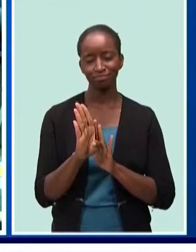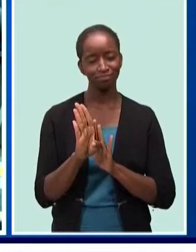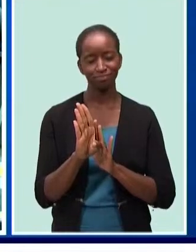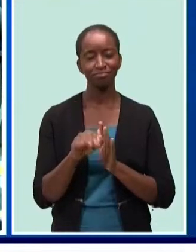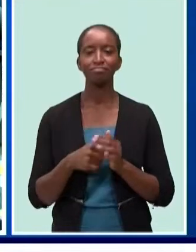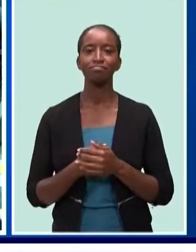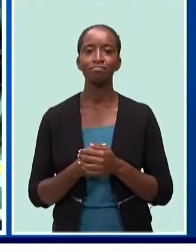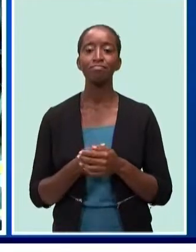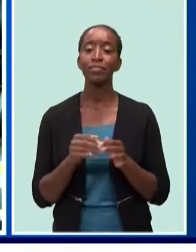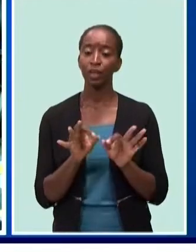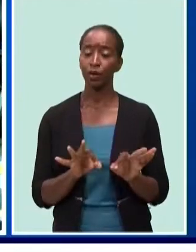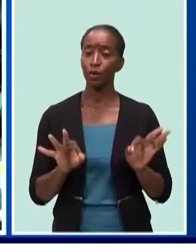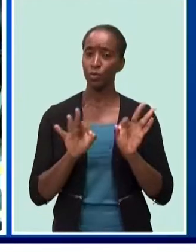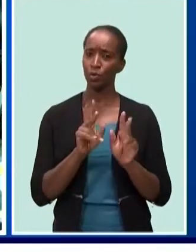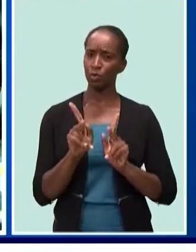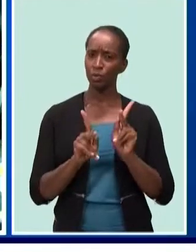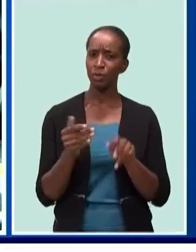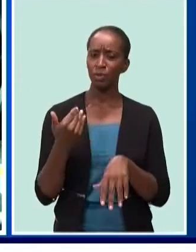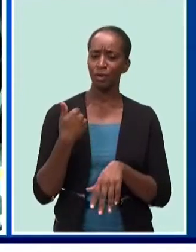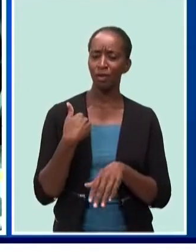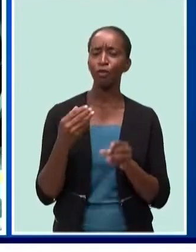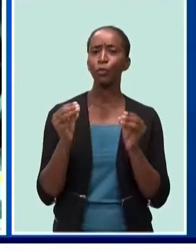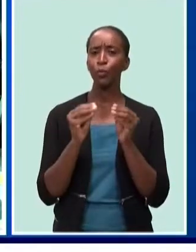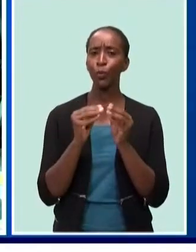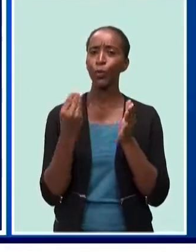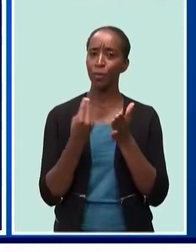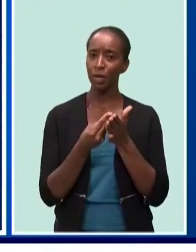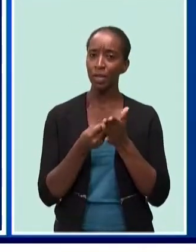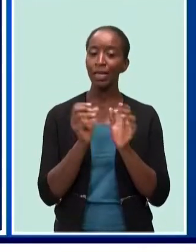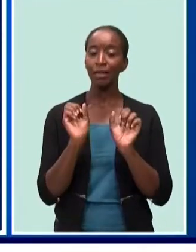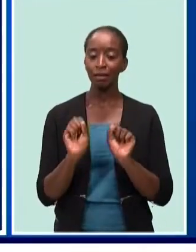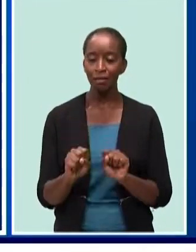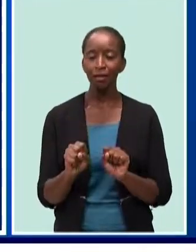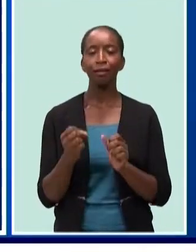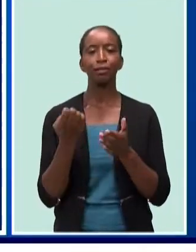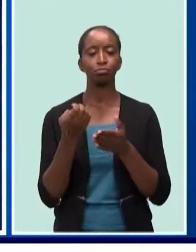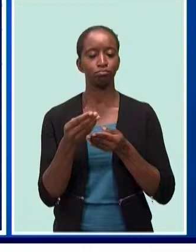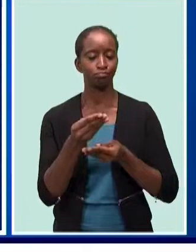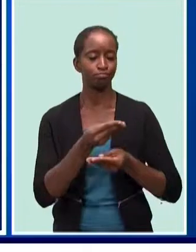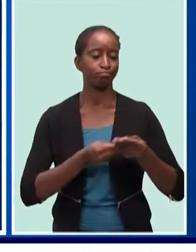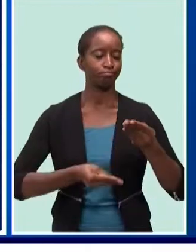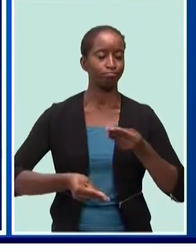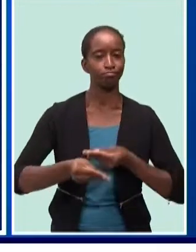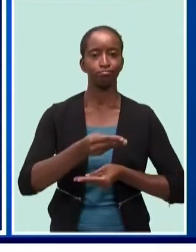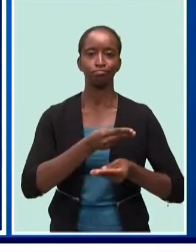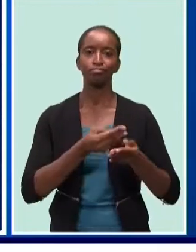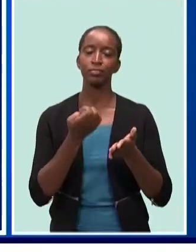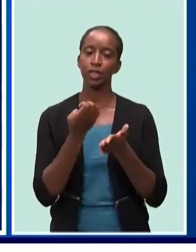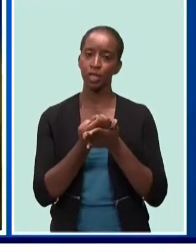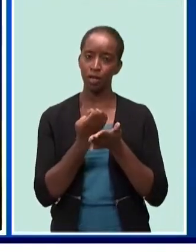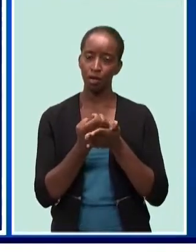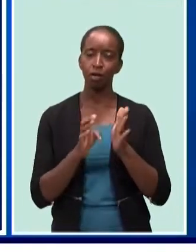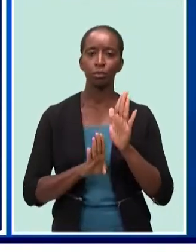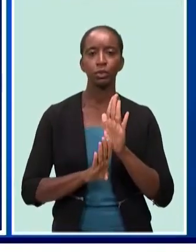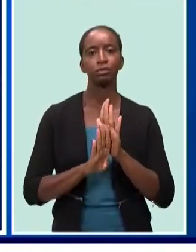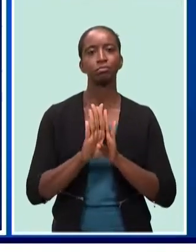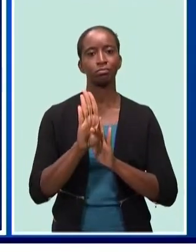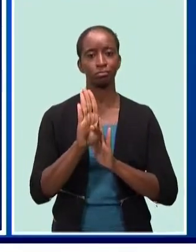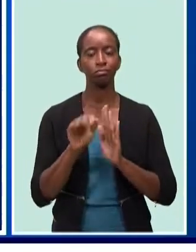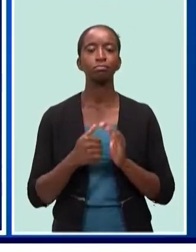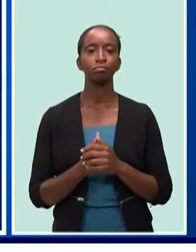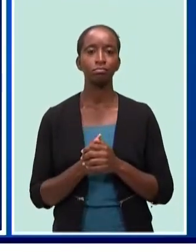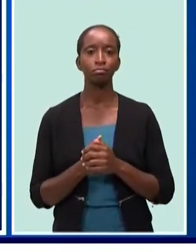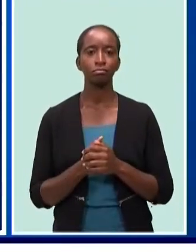increased cash in hand to fuel the recovery. This, we acknowledge, must be balanced by fair, efficient, reliable, and